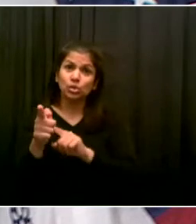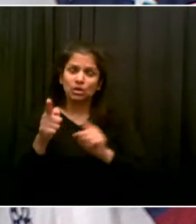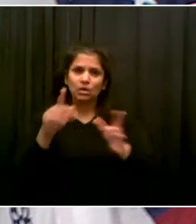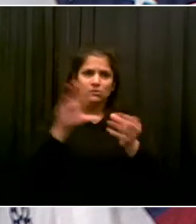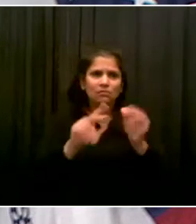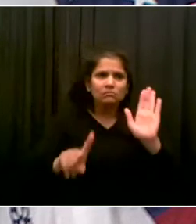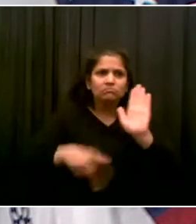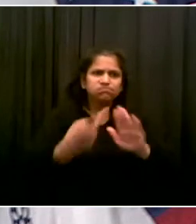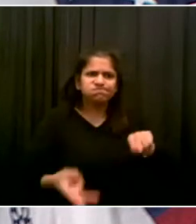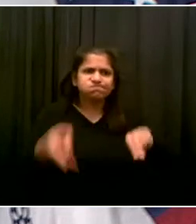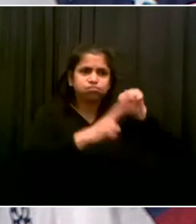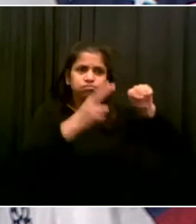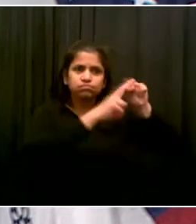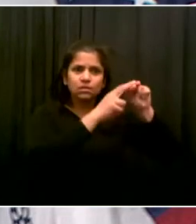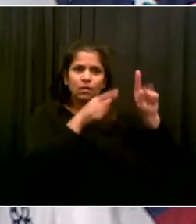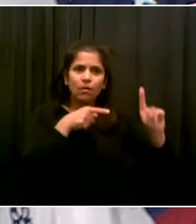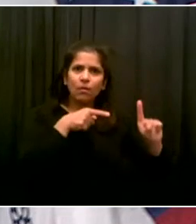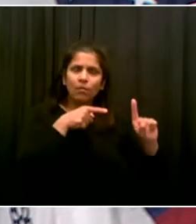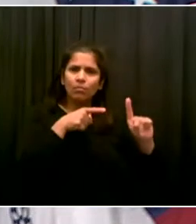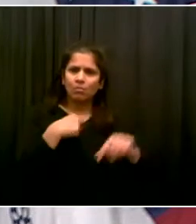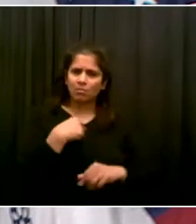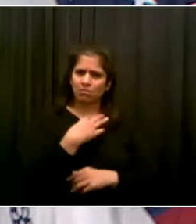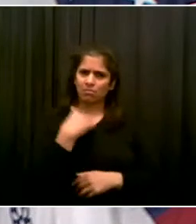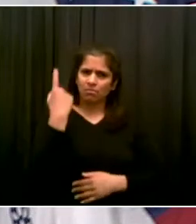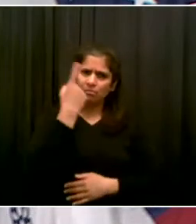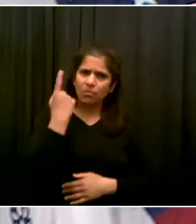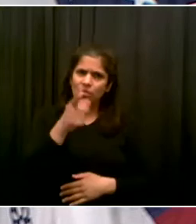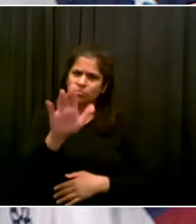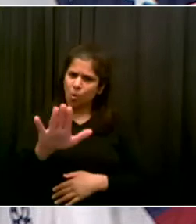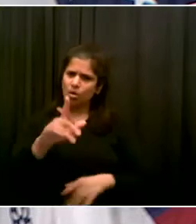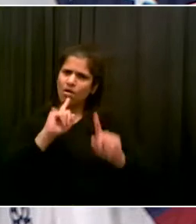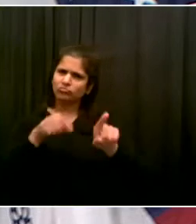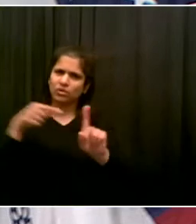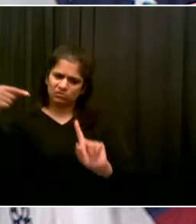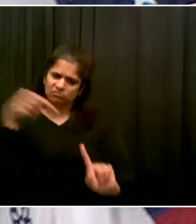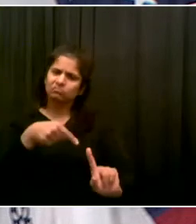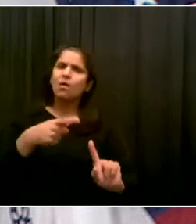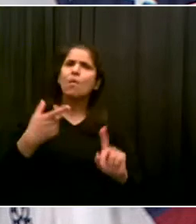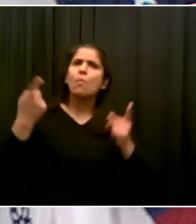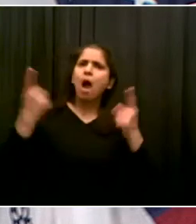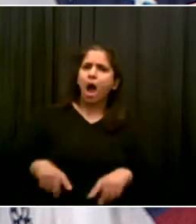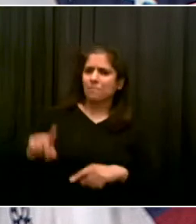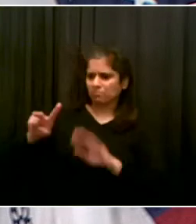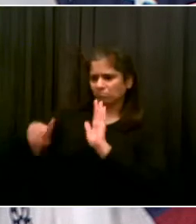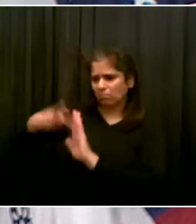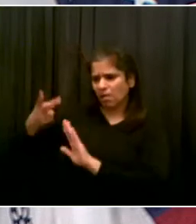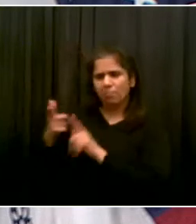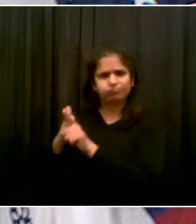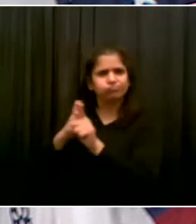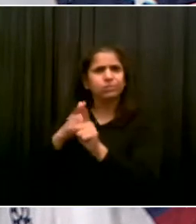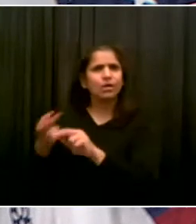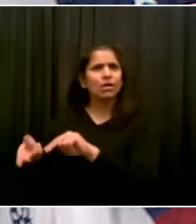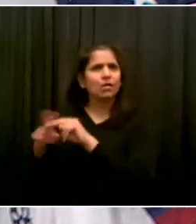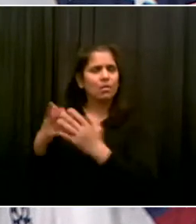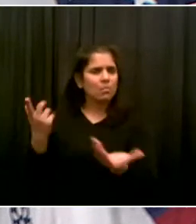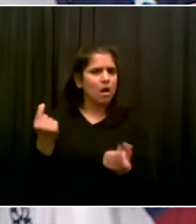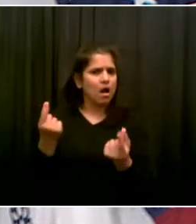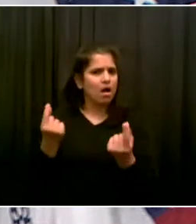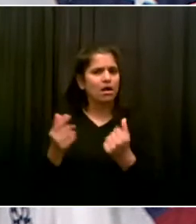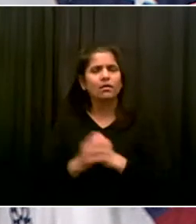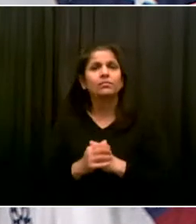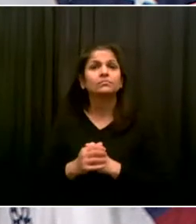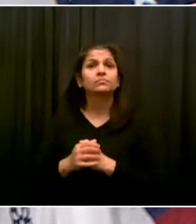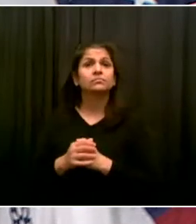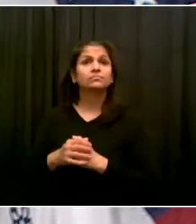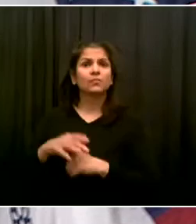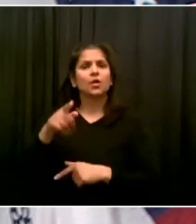the city is doing about the shootings for the last many months, even as the surge has persisted. You've said that the vaccines would help fix the problem. You've said that